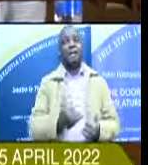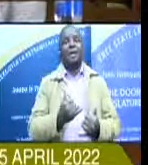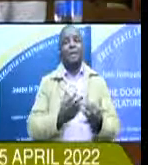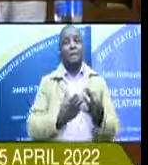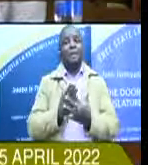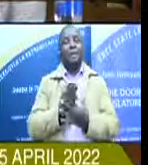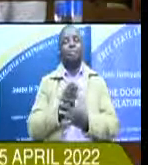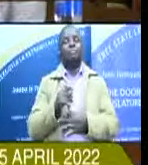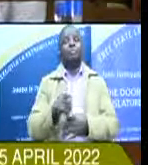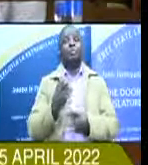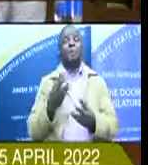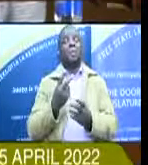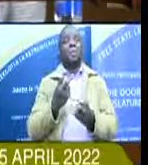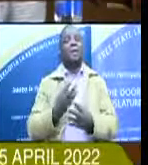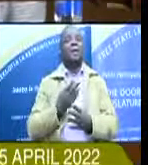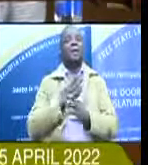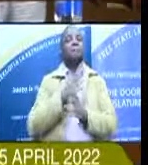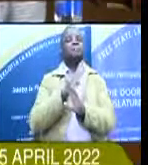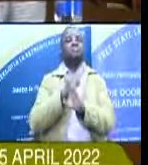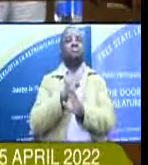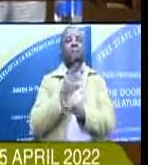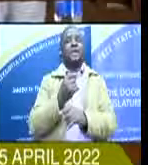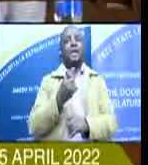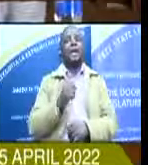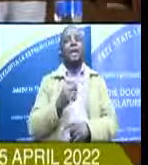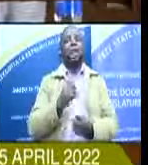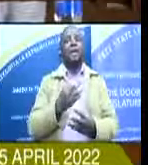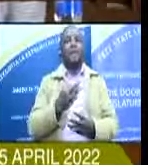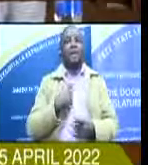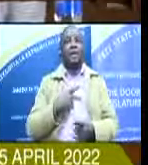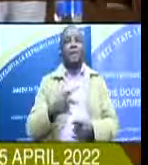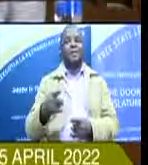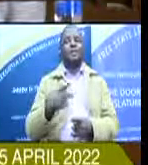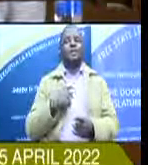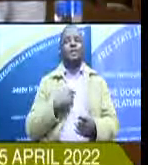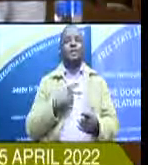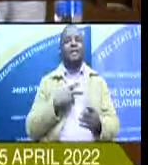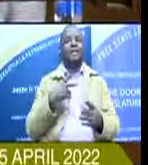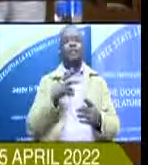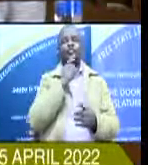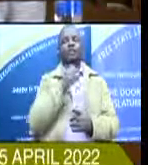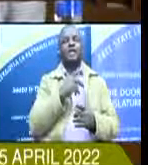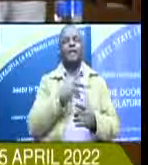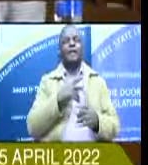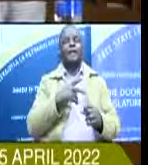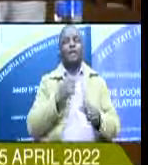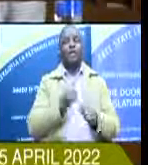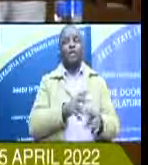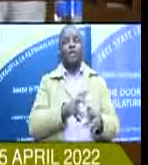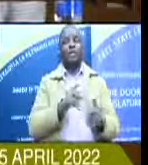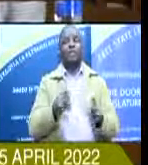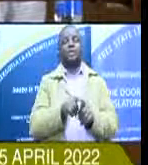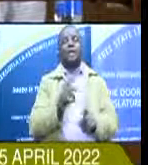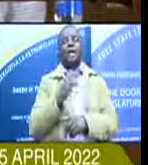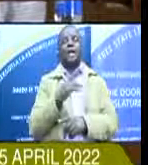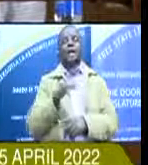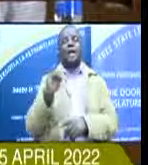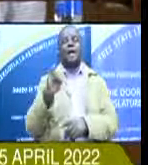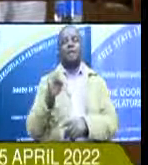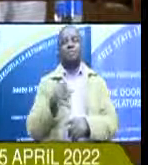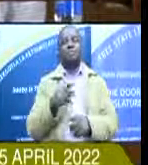be resisted unless it was strengthened by a formidable force such as the National Health